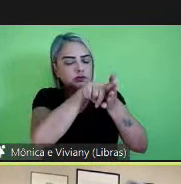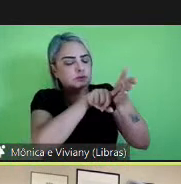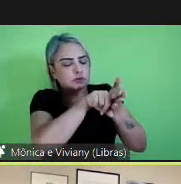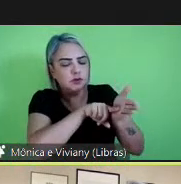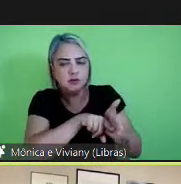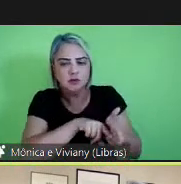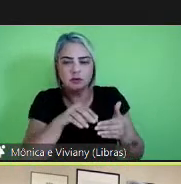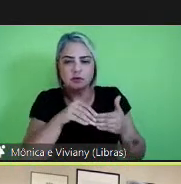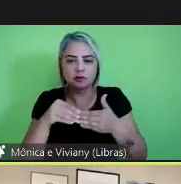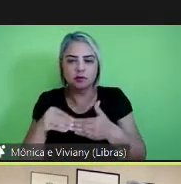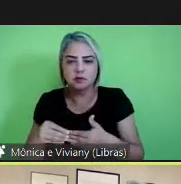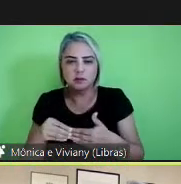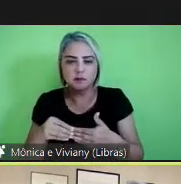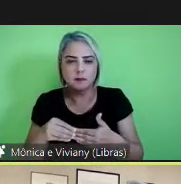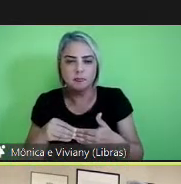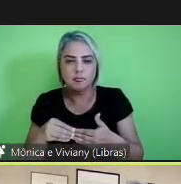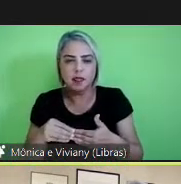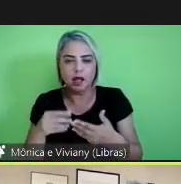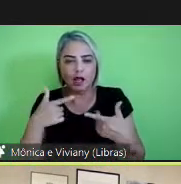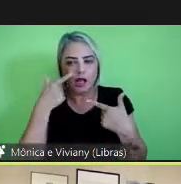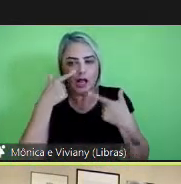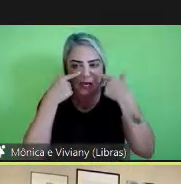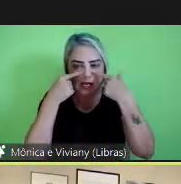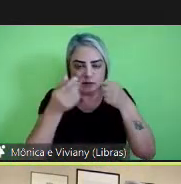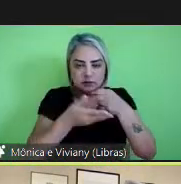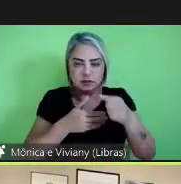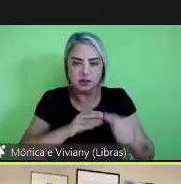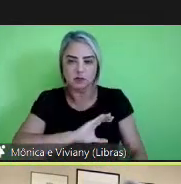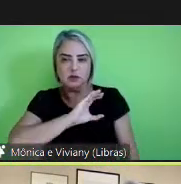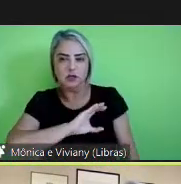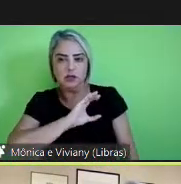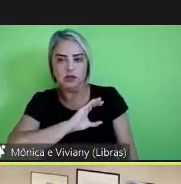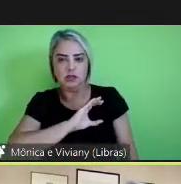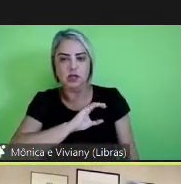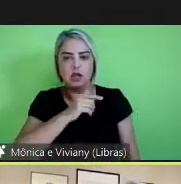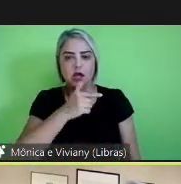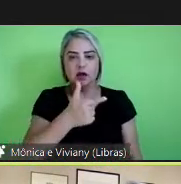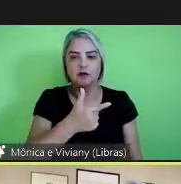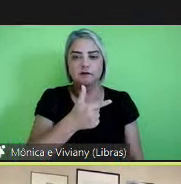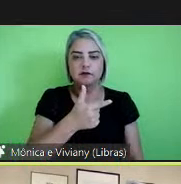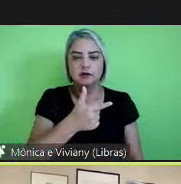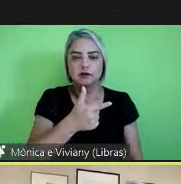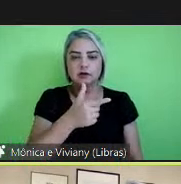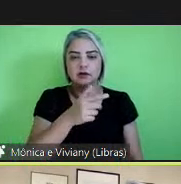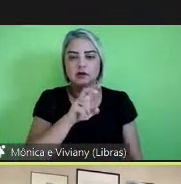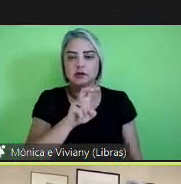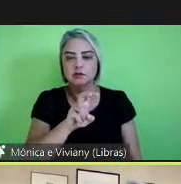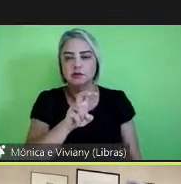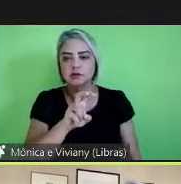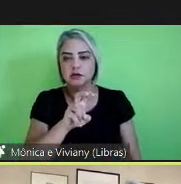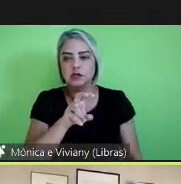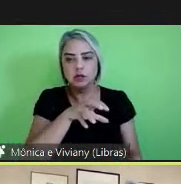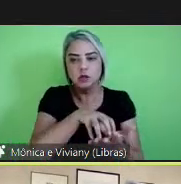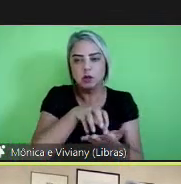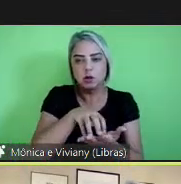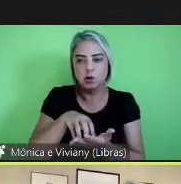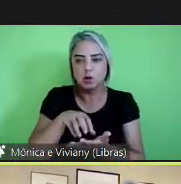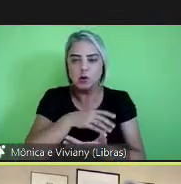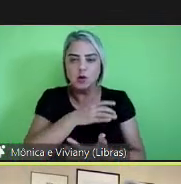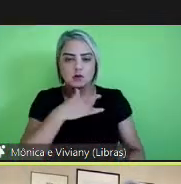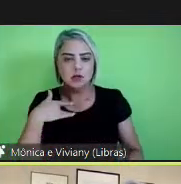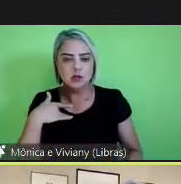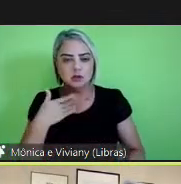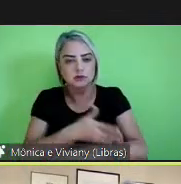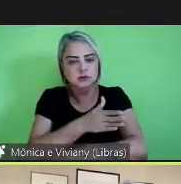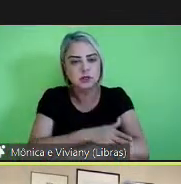in Canada. 25 providers received a 90-minute session on training in the 5 A's of obesity management. And